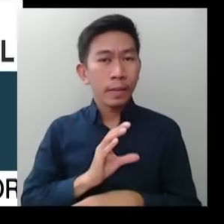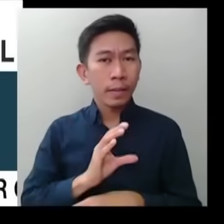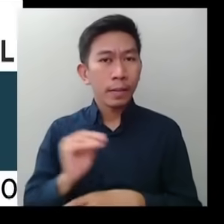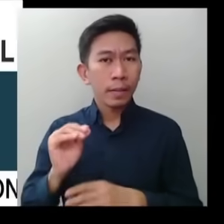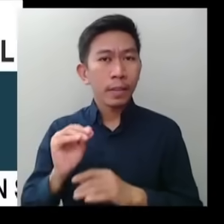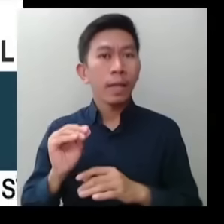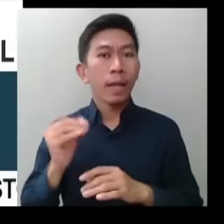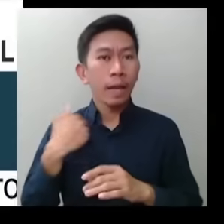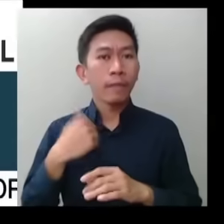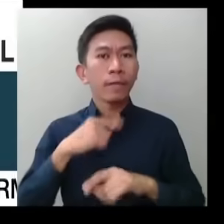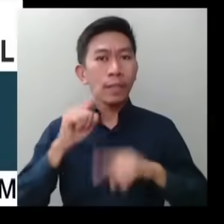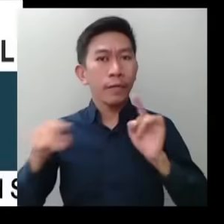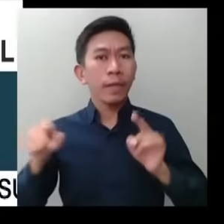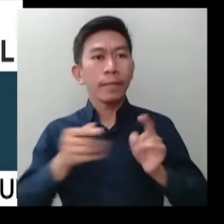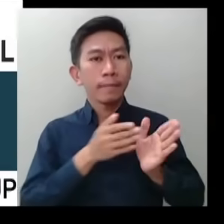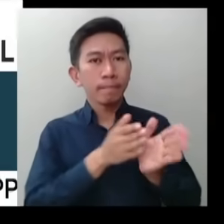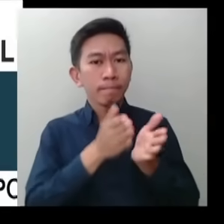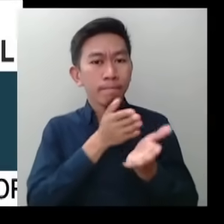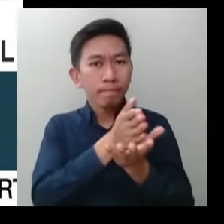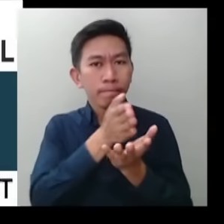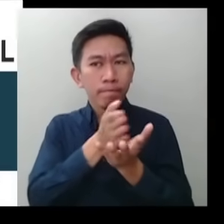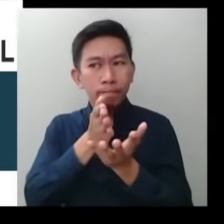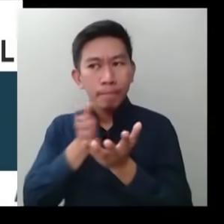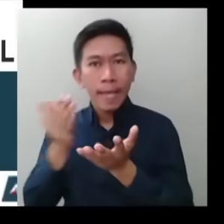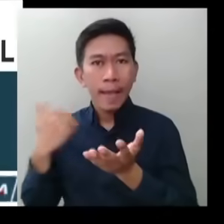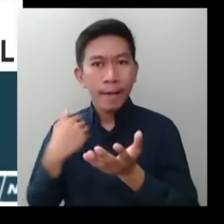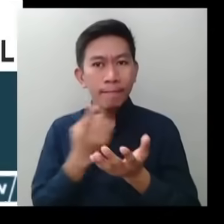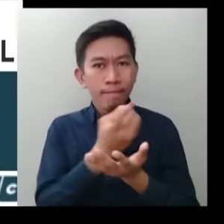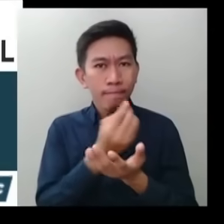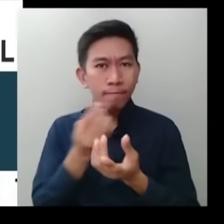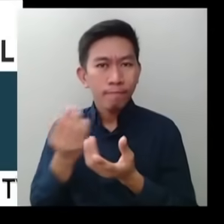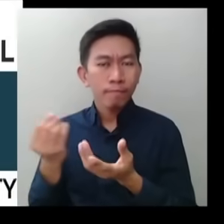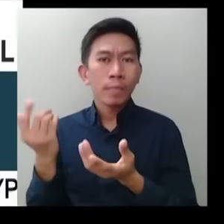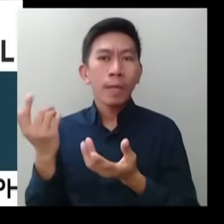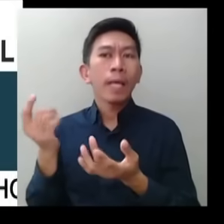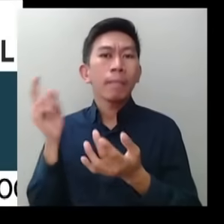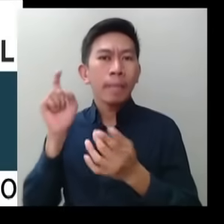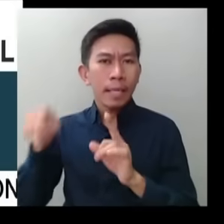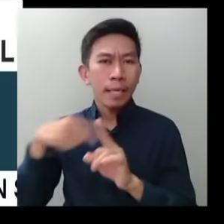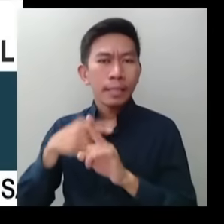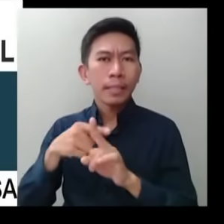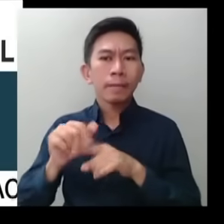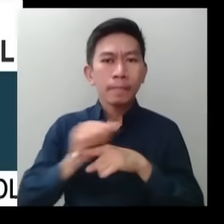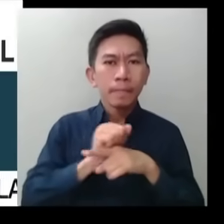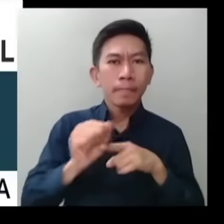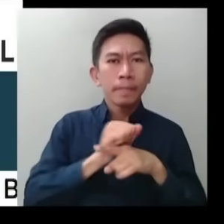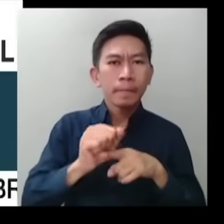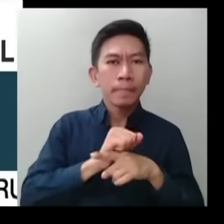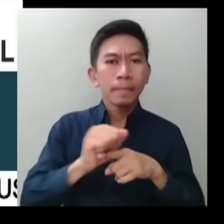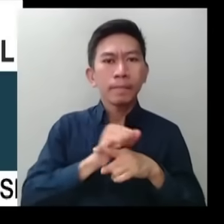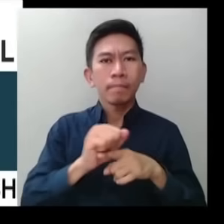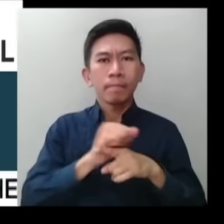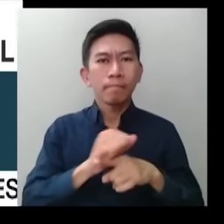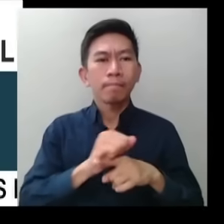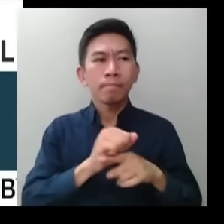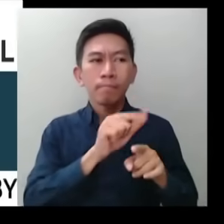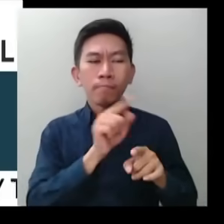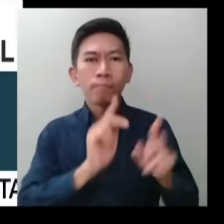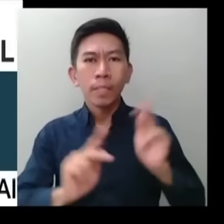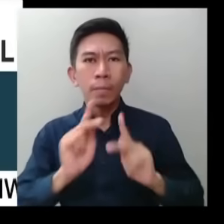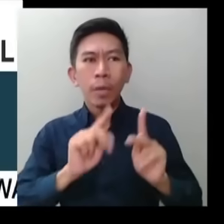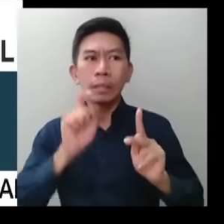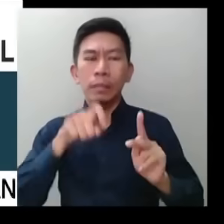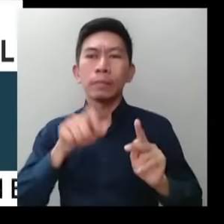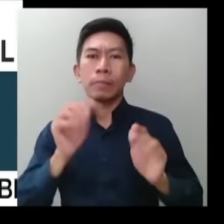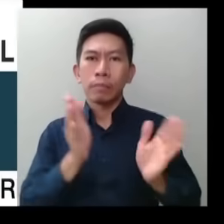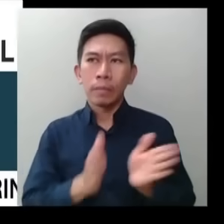approaches on things, and as well as preparedness, training, capacitating people, capacitating LGUs,